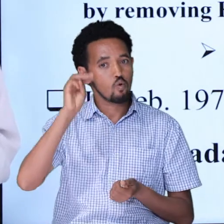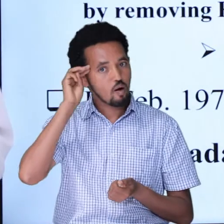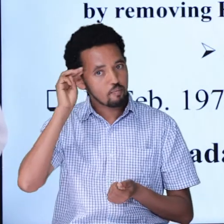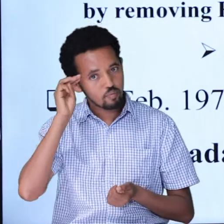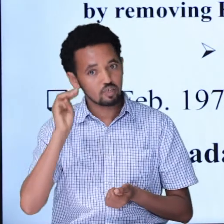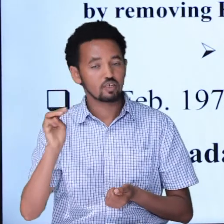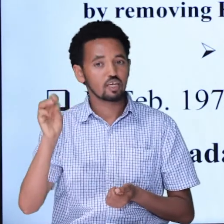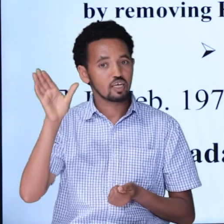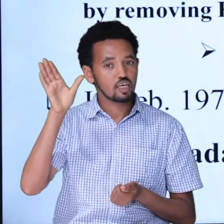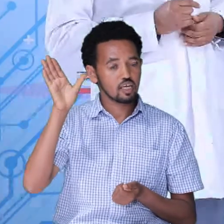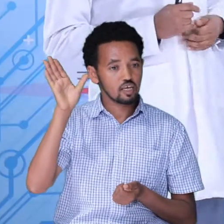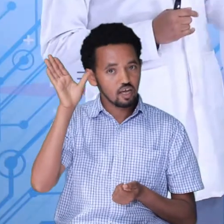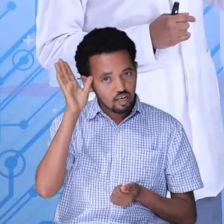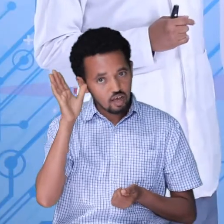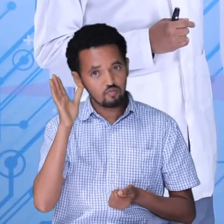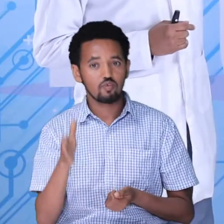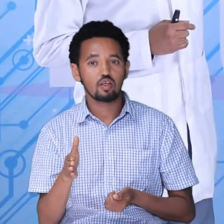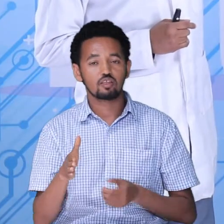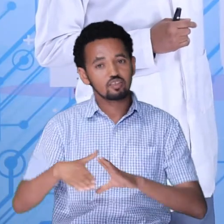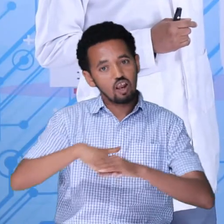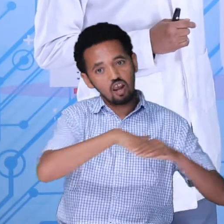Gaddafi. Gaddafi led